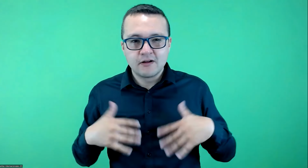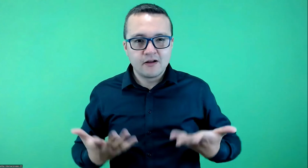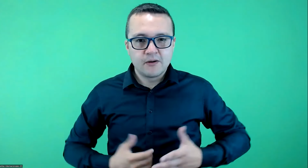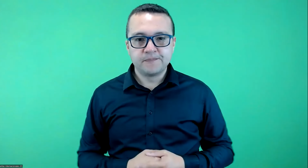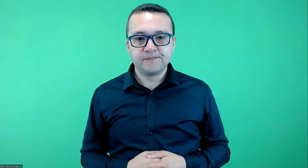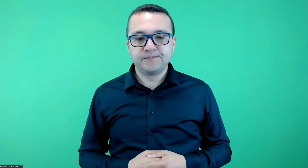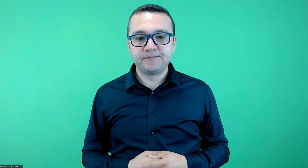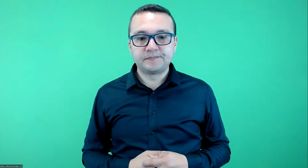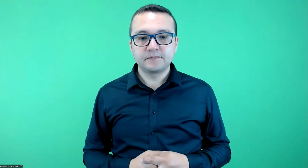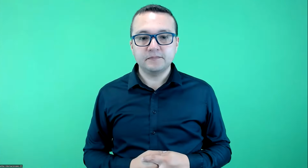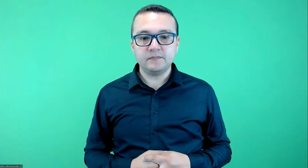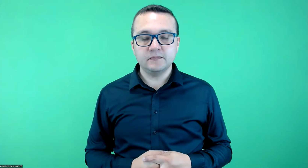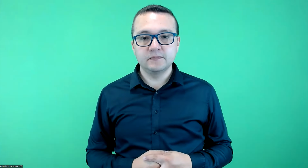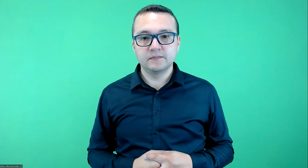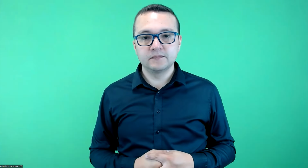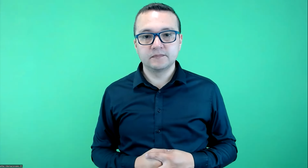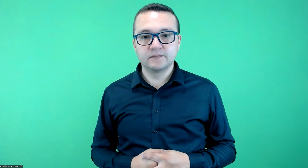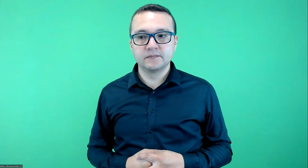Apologies, the audio is cutting out.